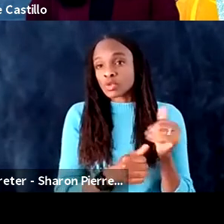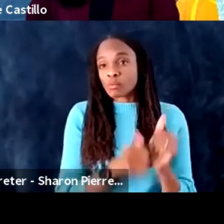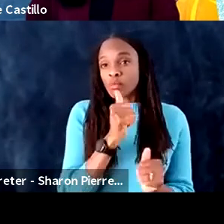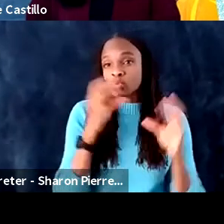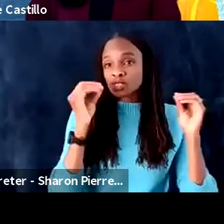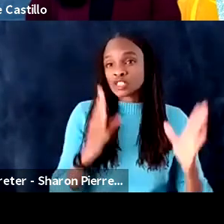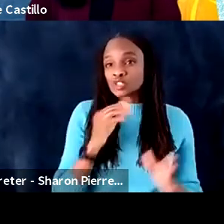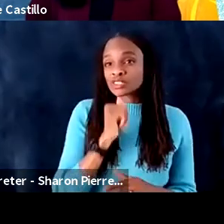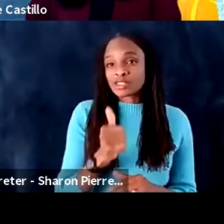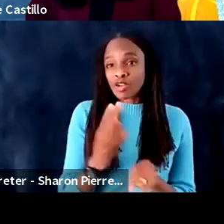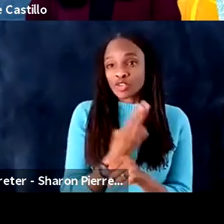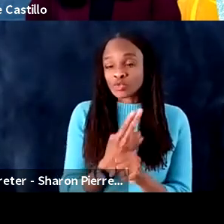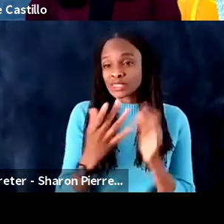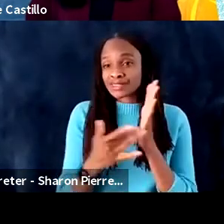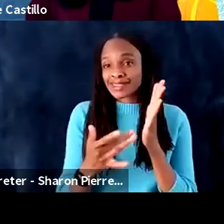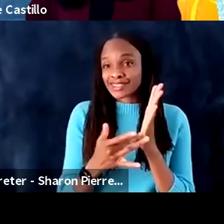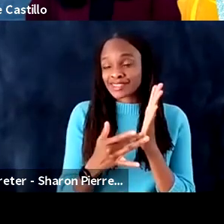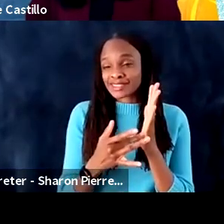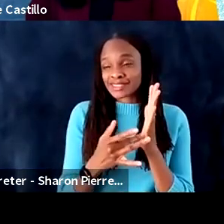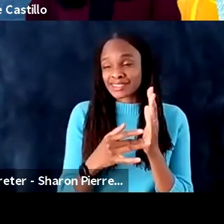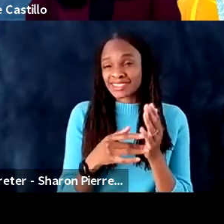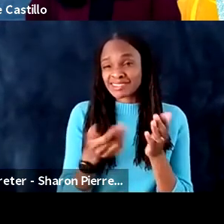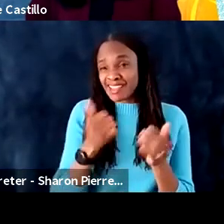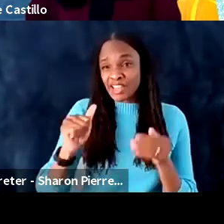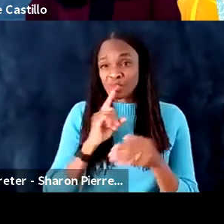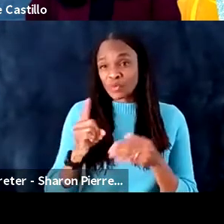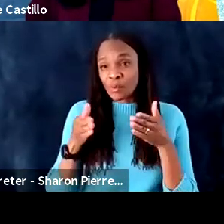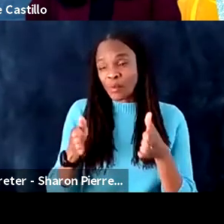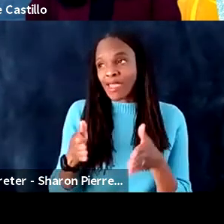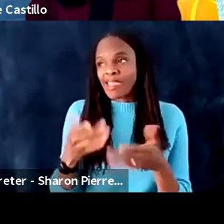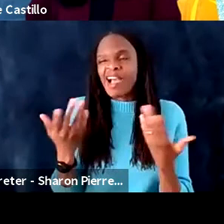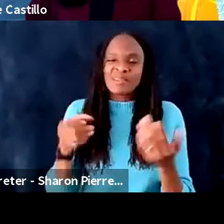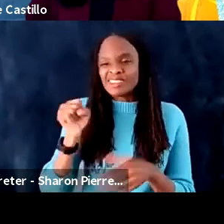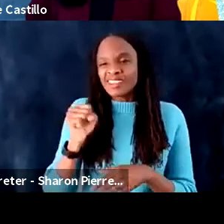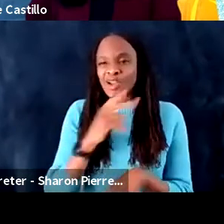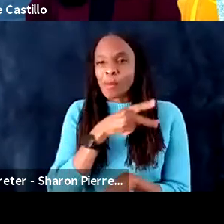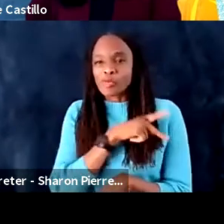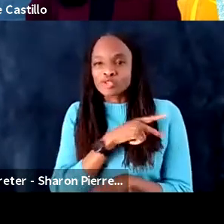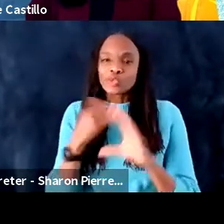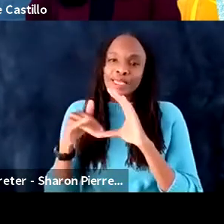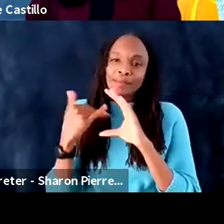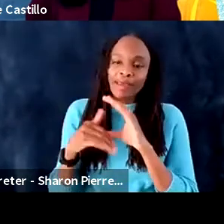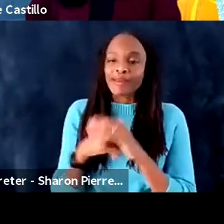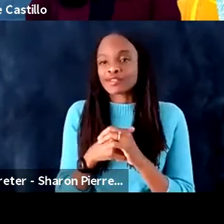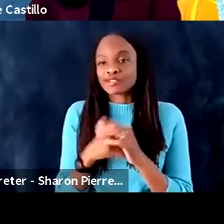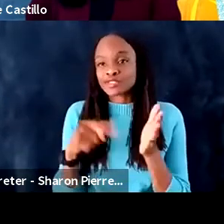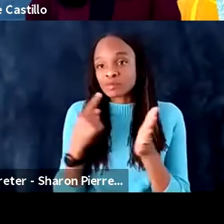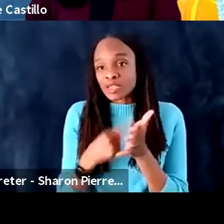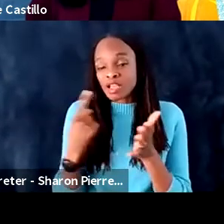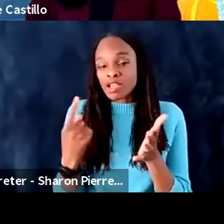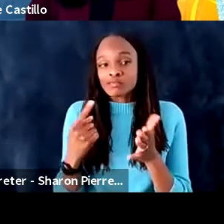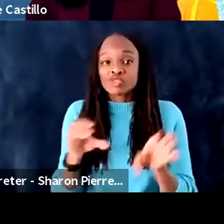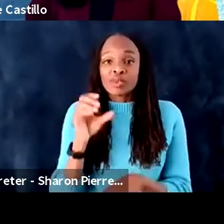technology in any real regard other than, you know, their own personal email and, you know, sometimes